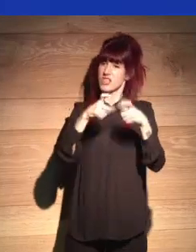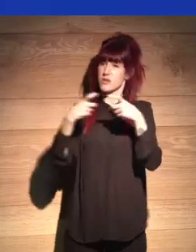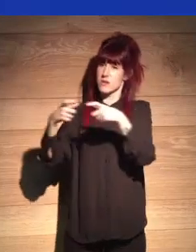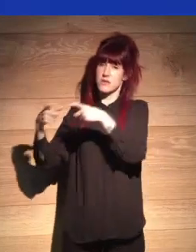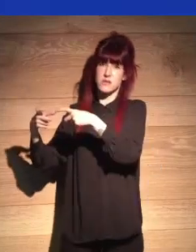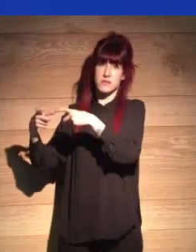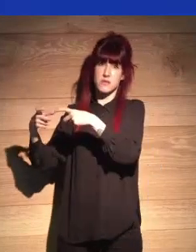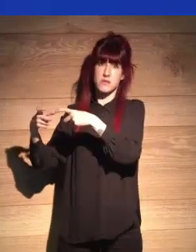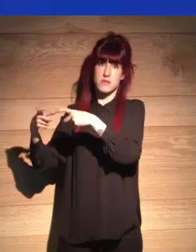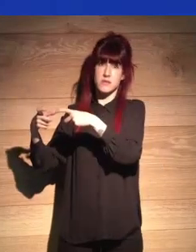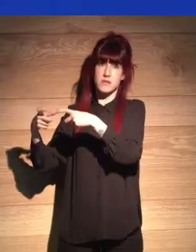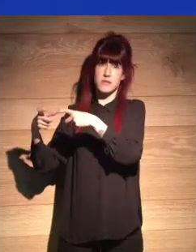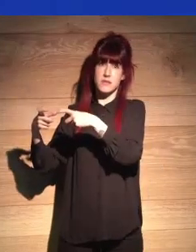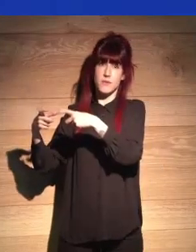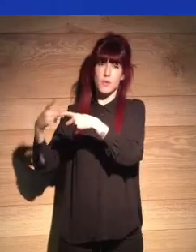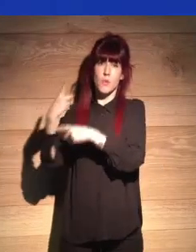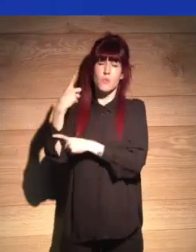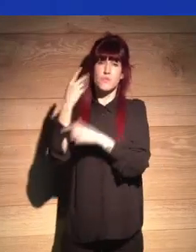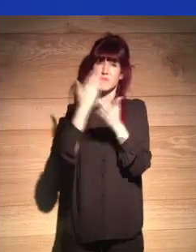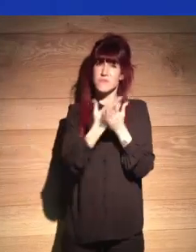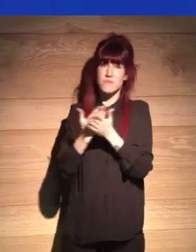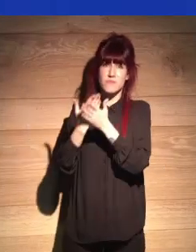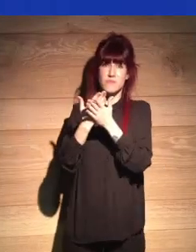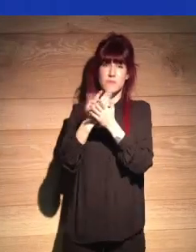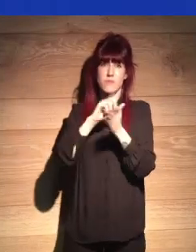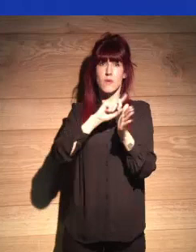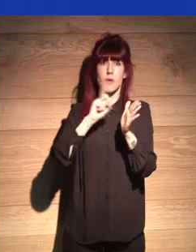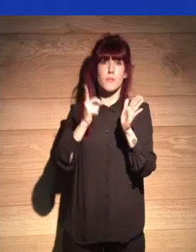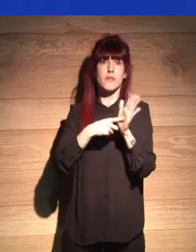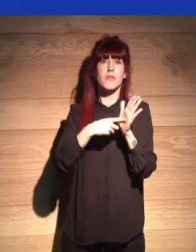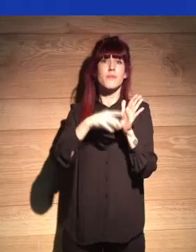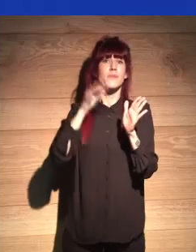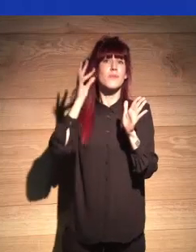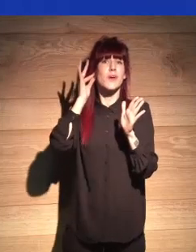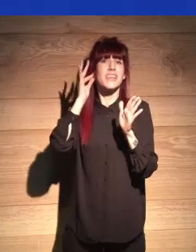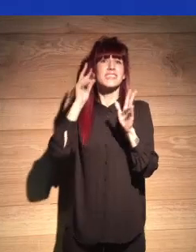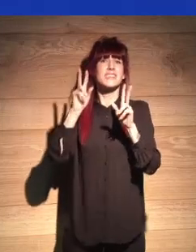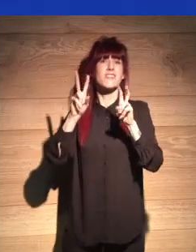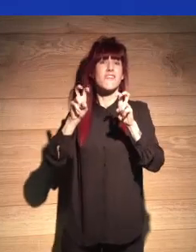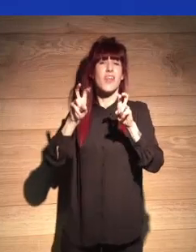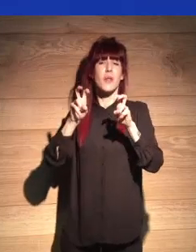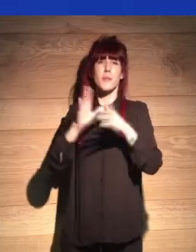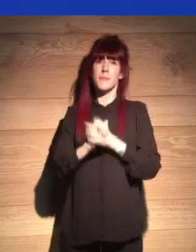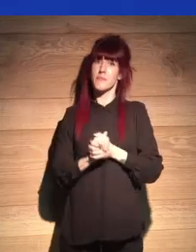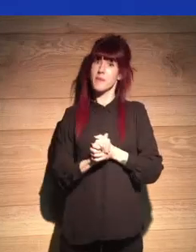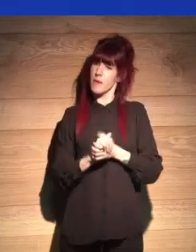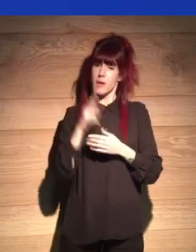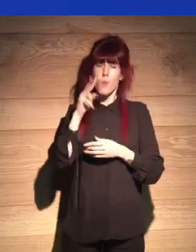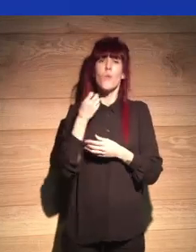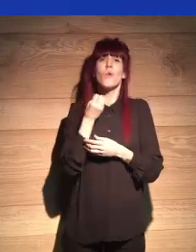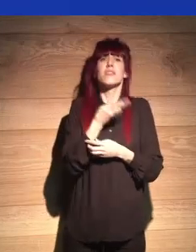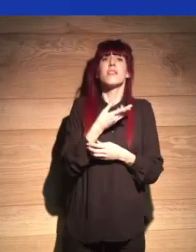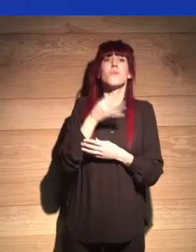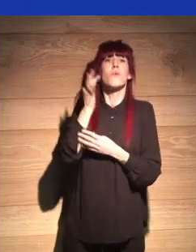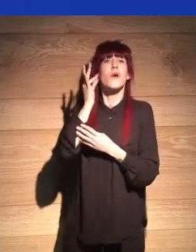innovative companies and enterprises, a comprehensive study of innovative women. How many